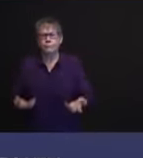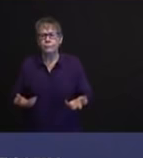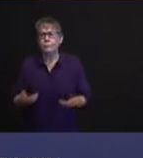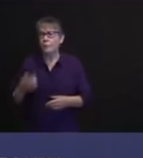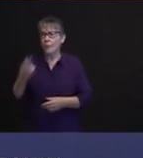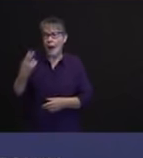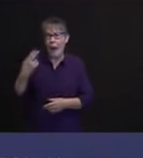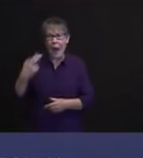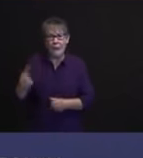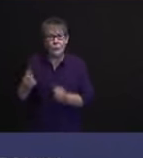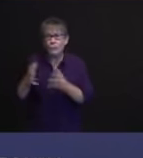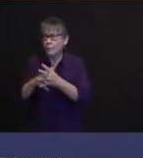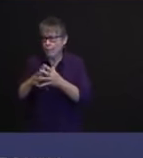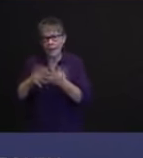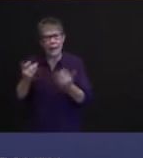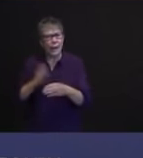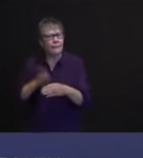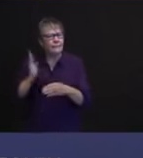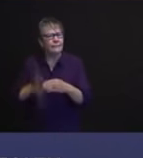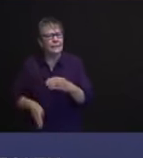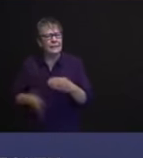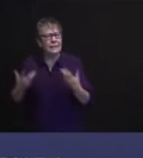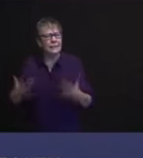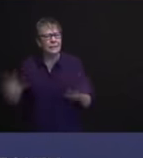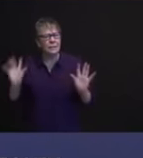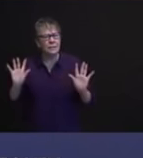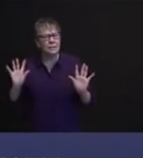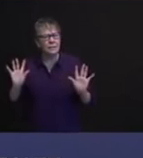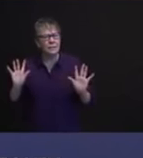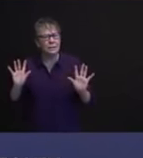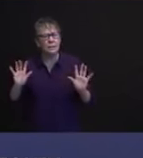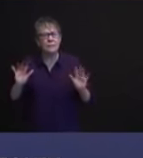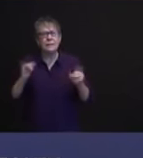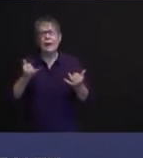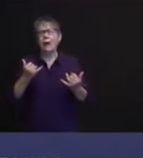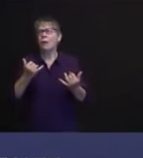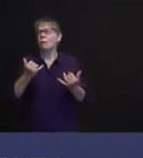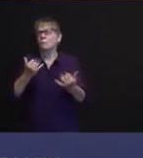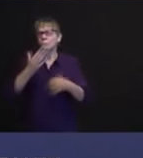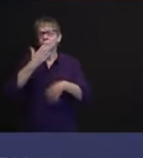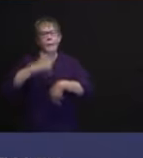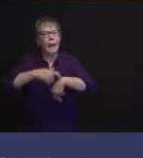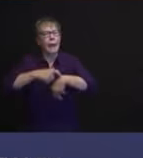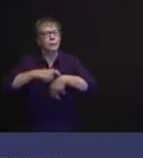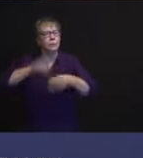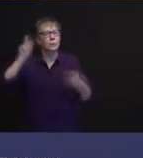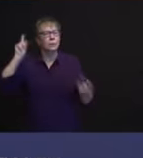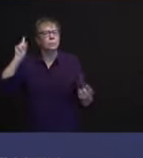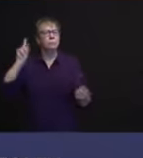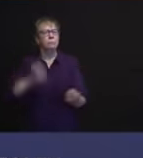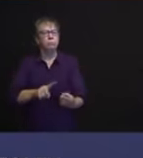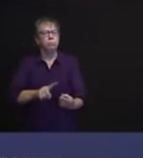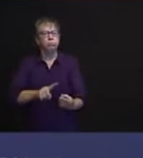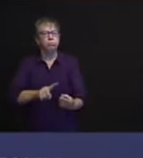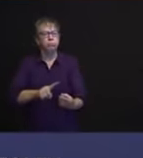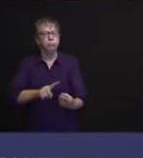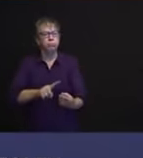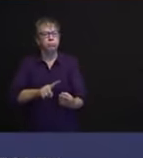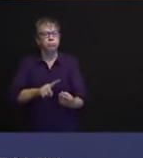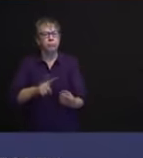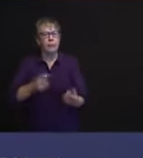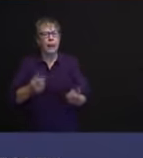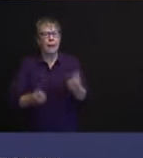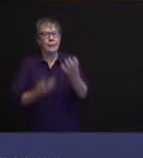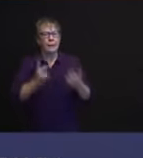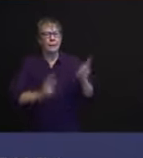that outdoor limit down as well. And so where we see transmission, we try to understand